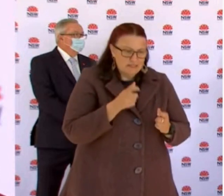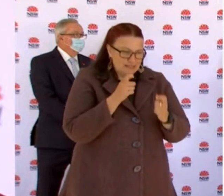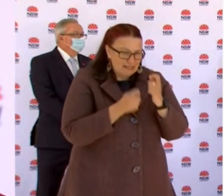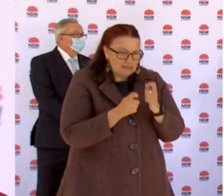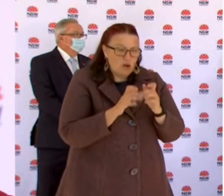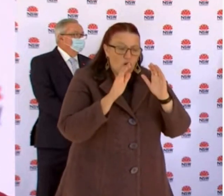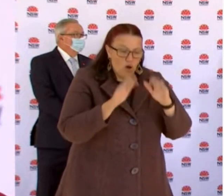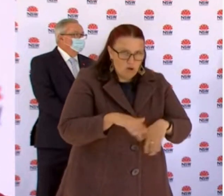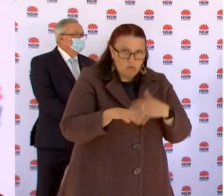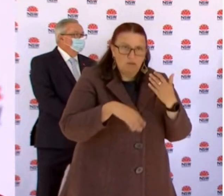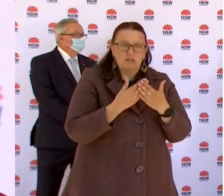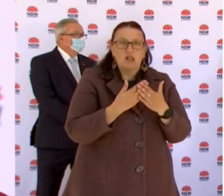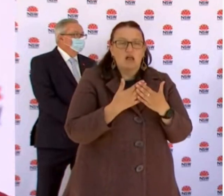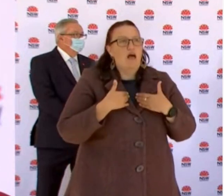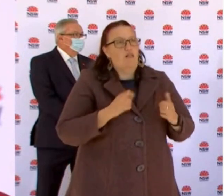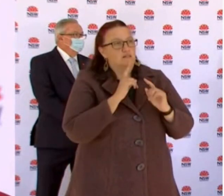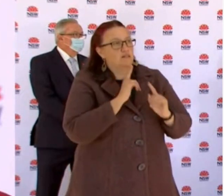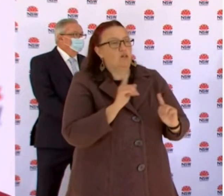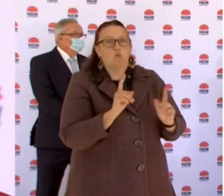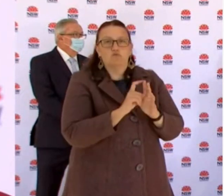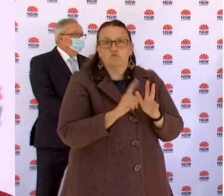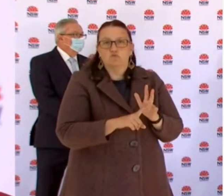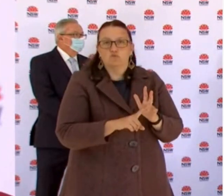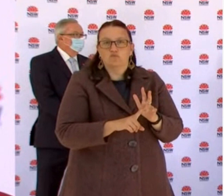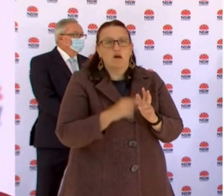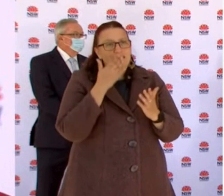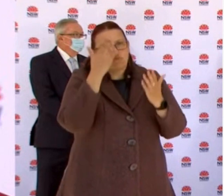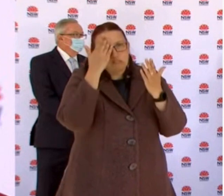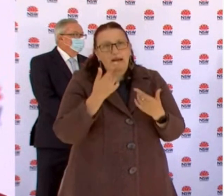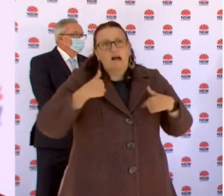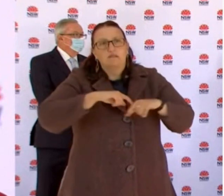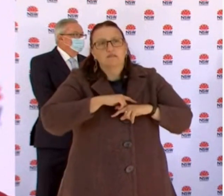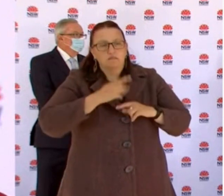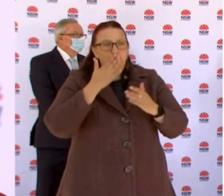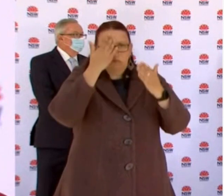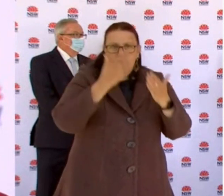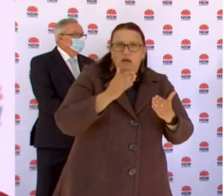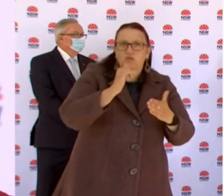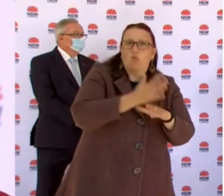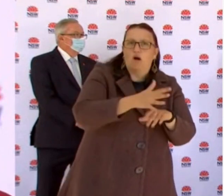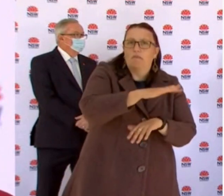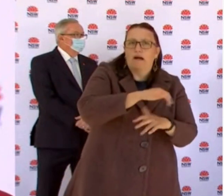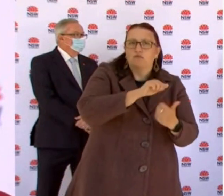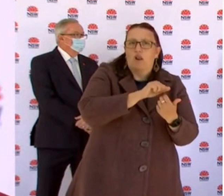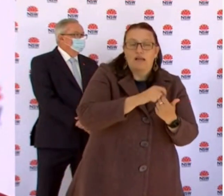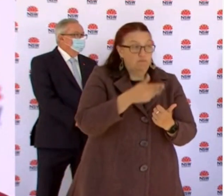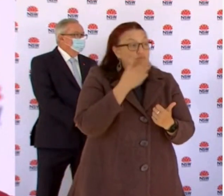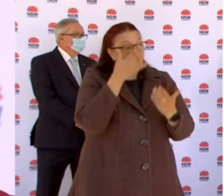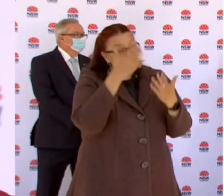health advice, and please just respect your loved ones, but also your workplace colleagues. And I just can't